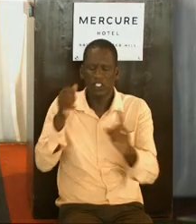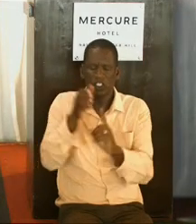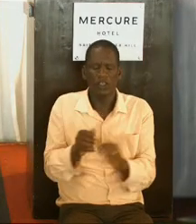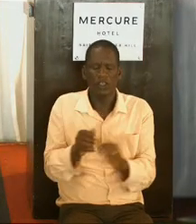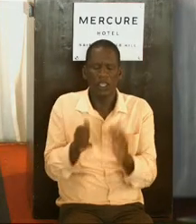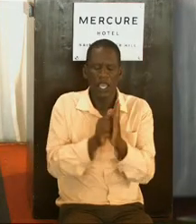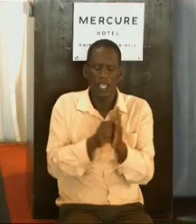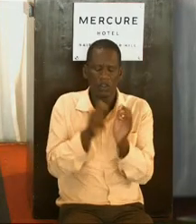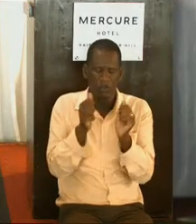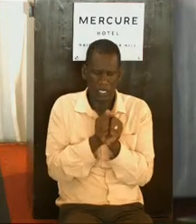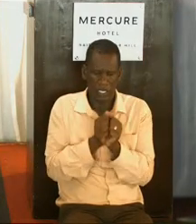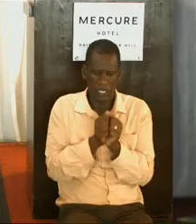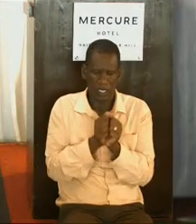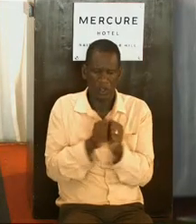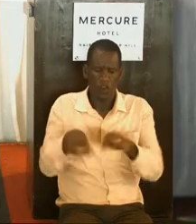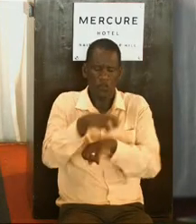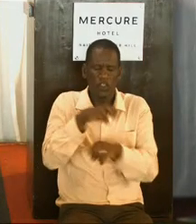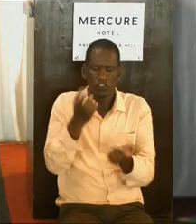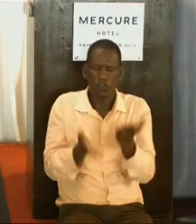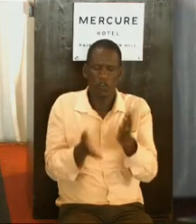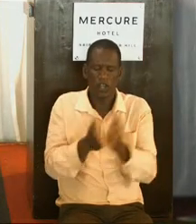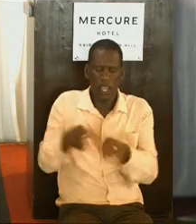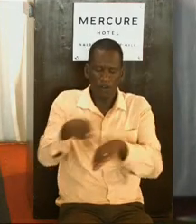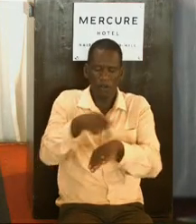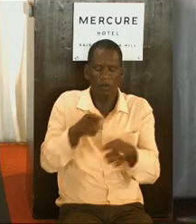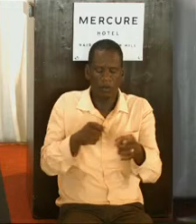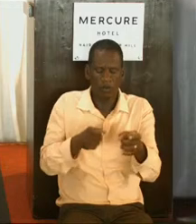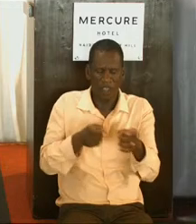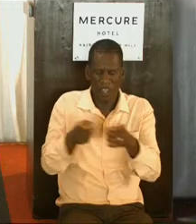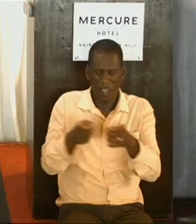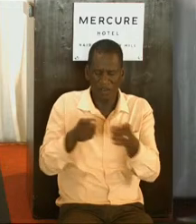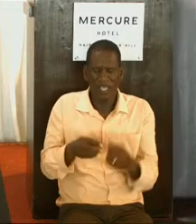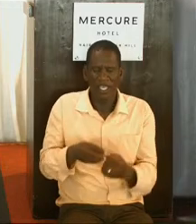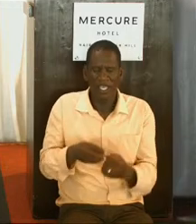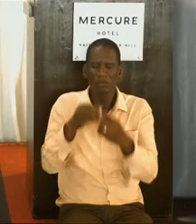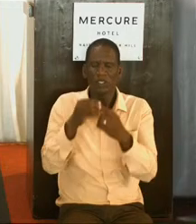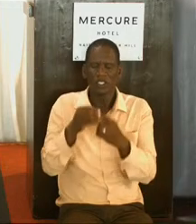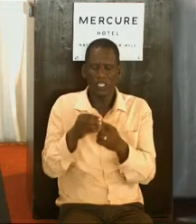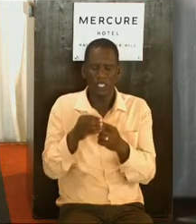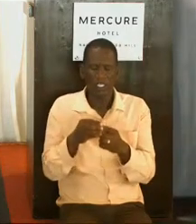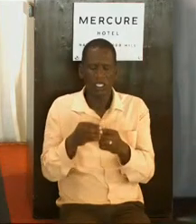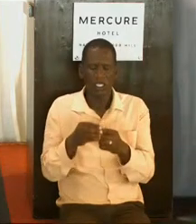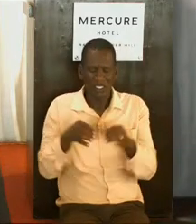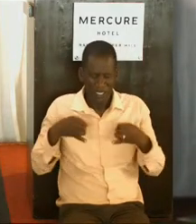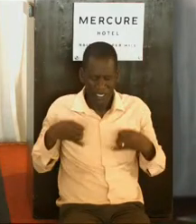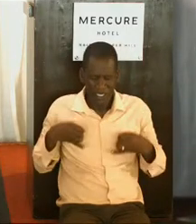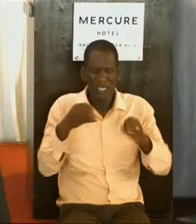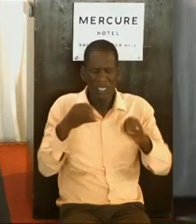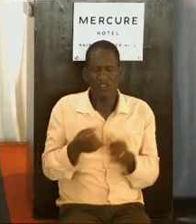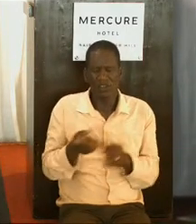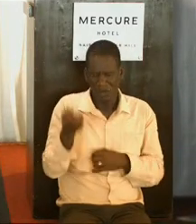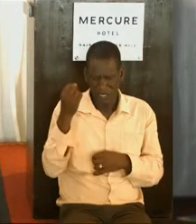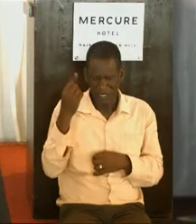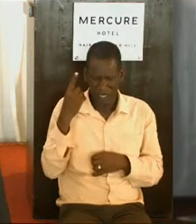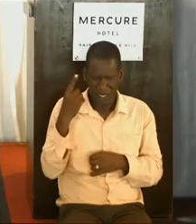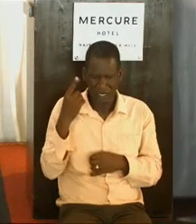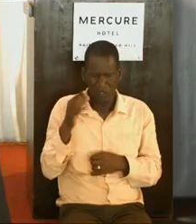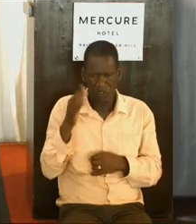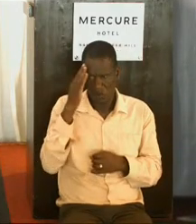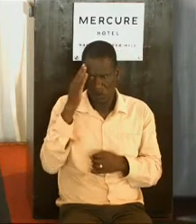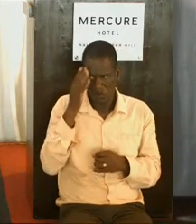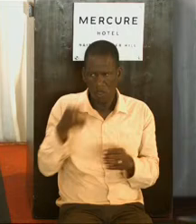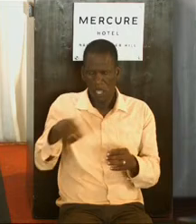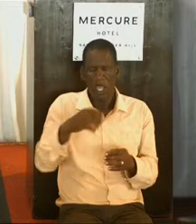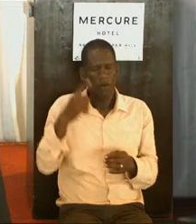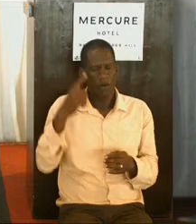article 10 or national values and principles of governance particularly when in light of trying to realize you know our